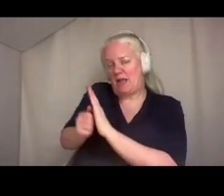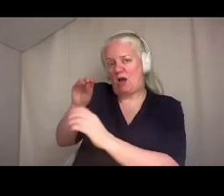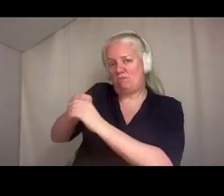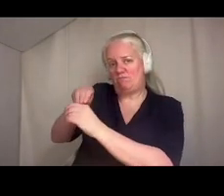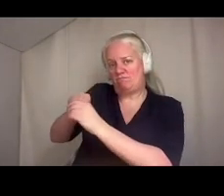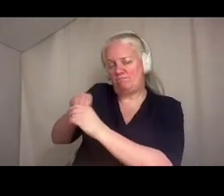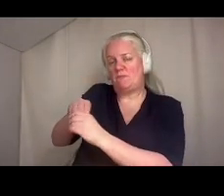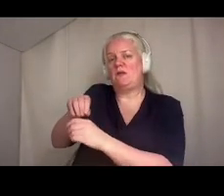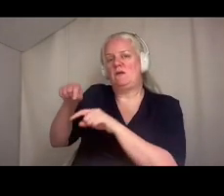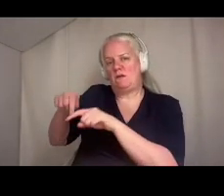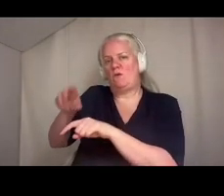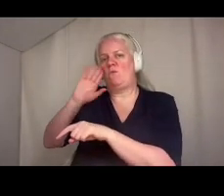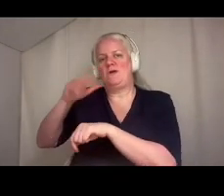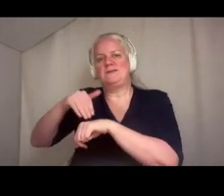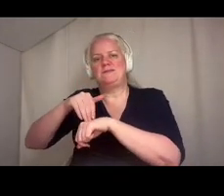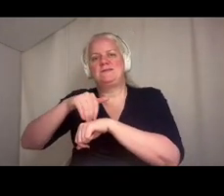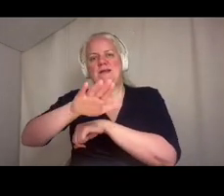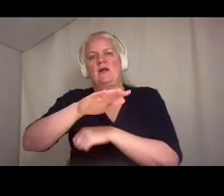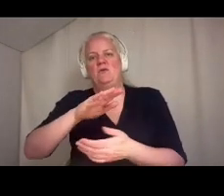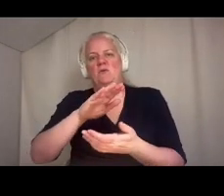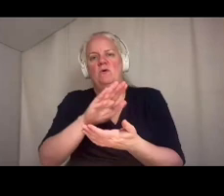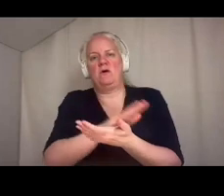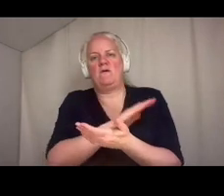a form